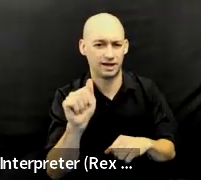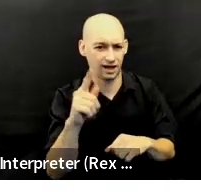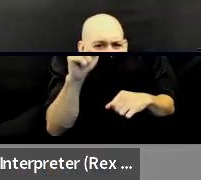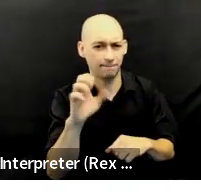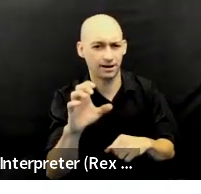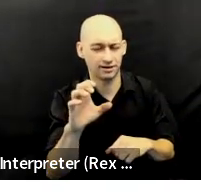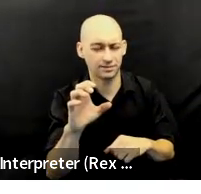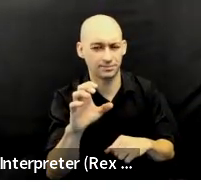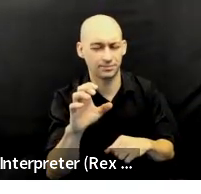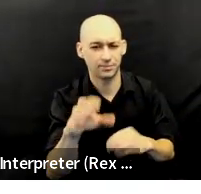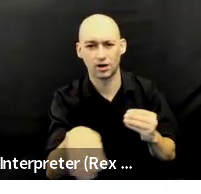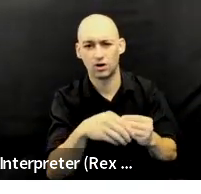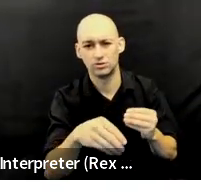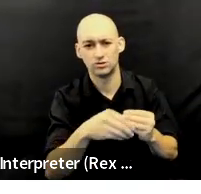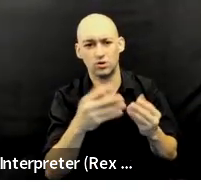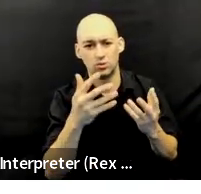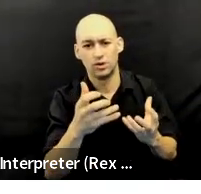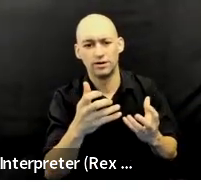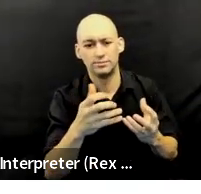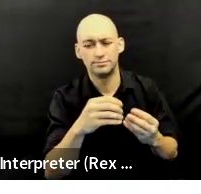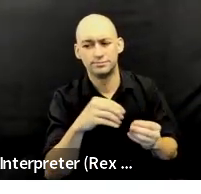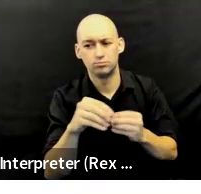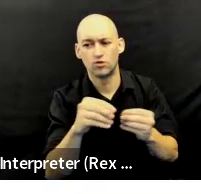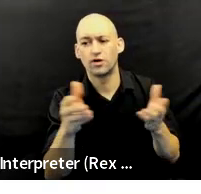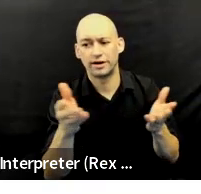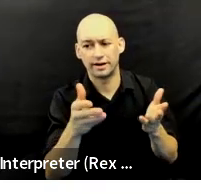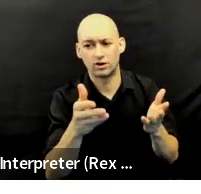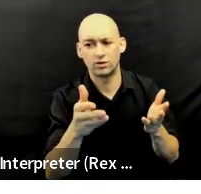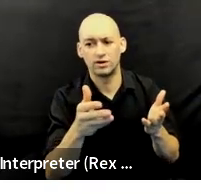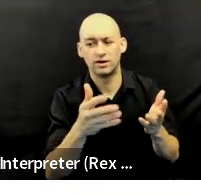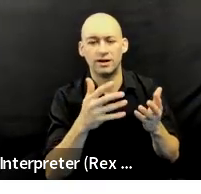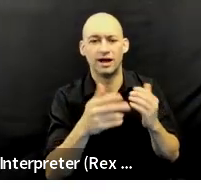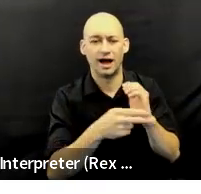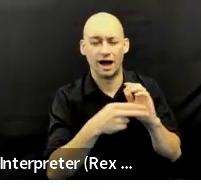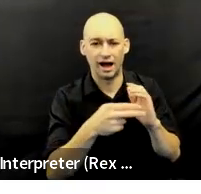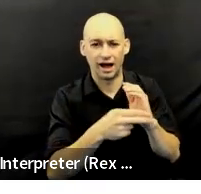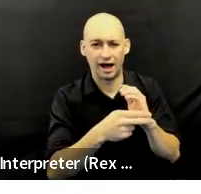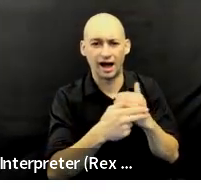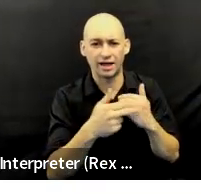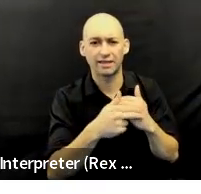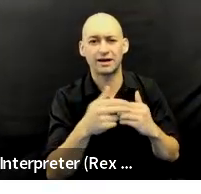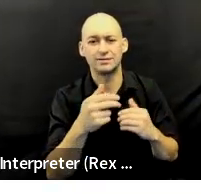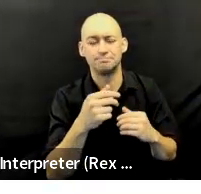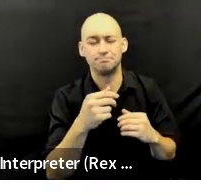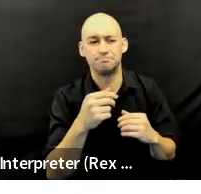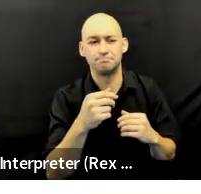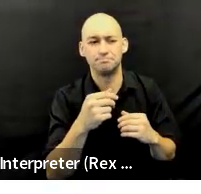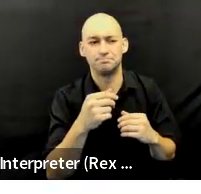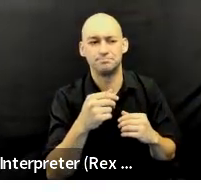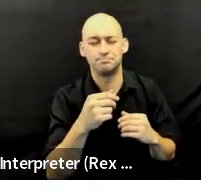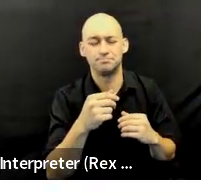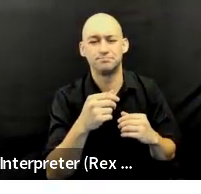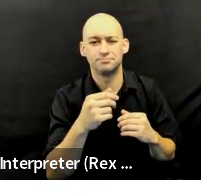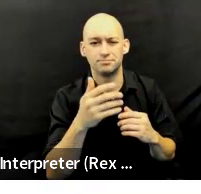And also want to, just moving on here, want to highlight the fact that I got a chance to, as a part